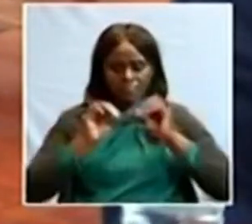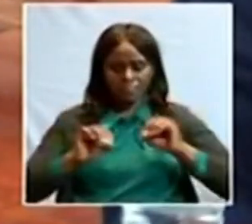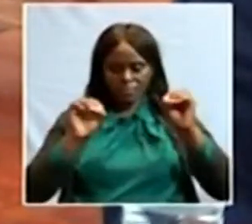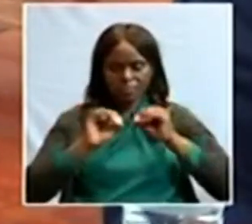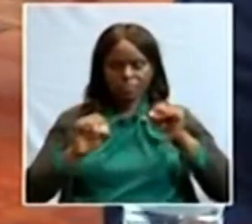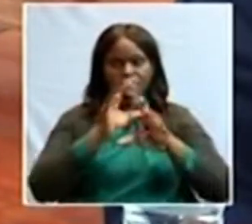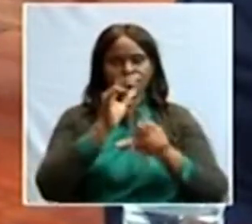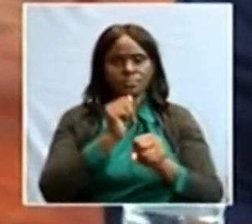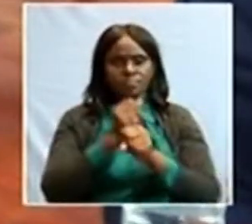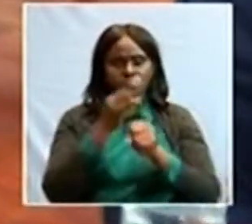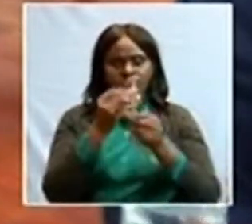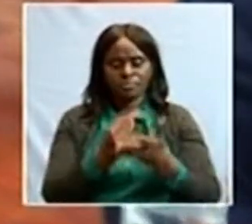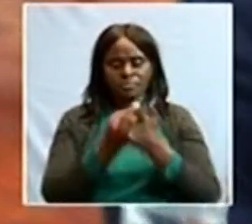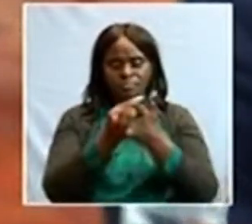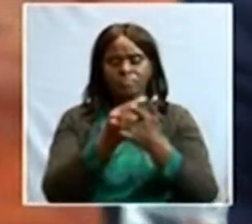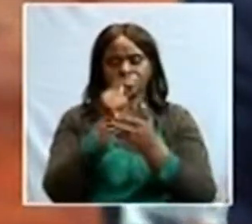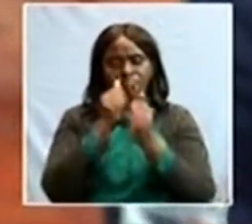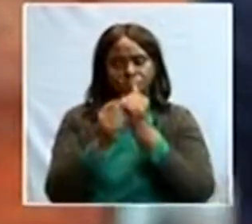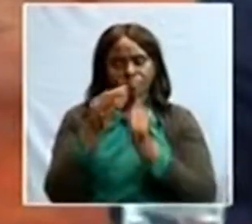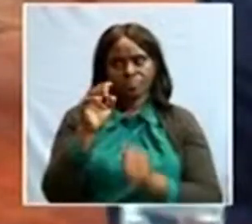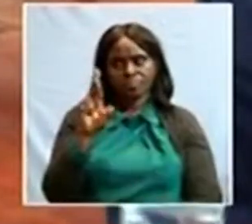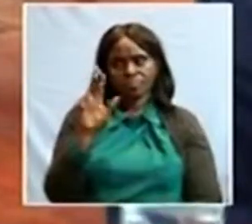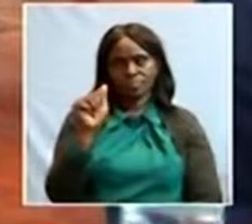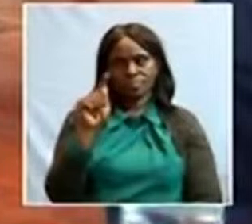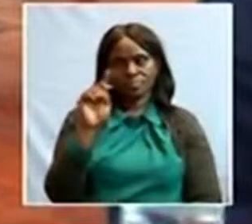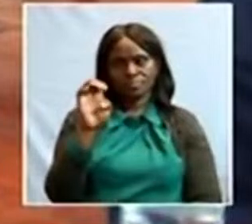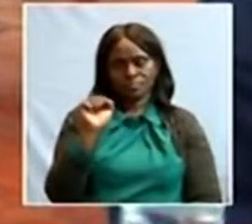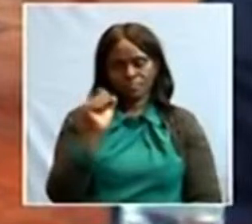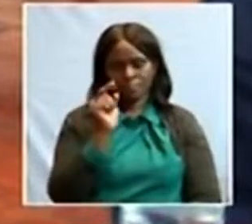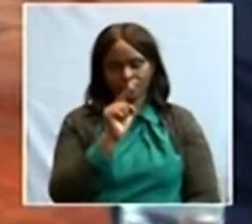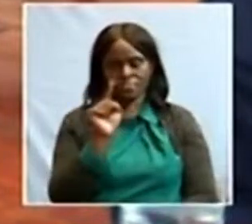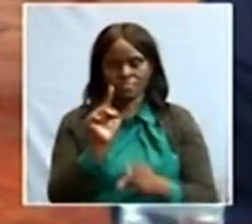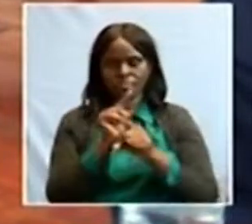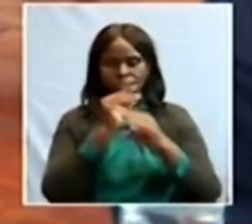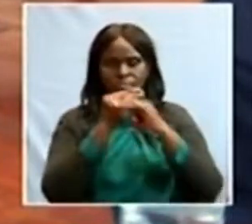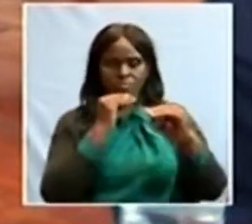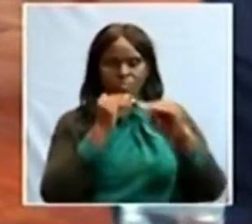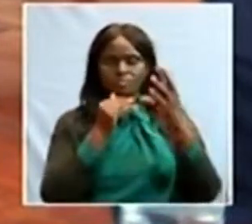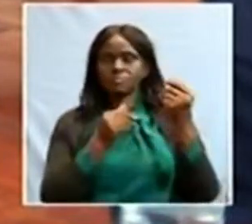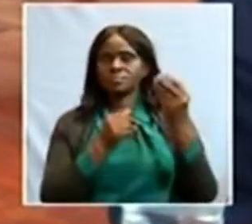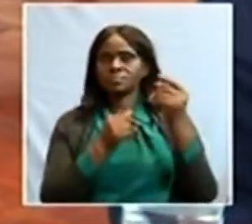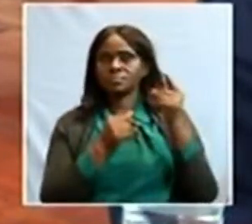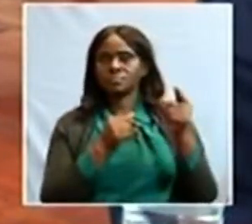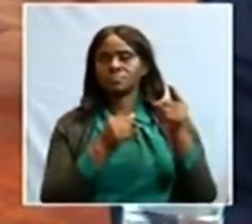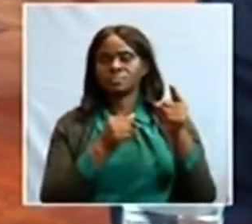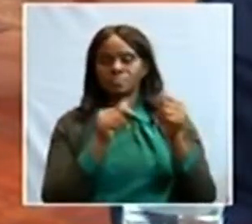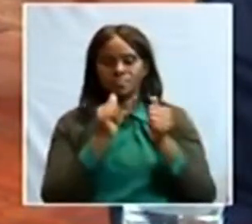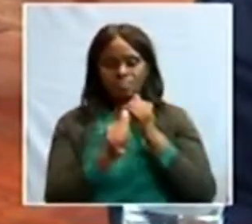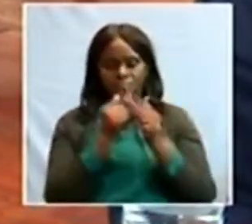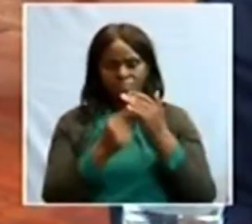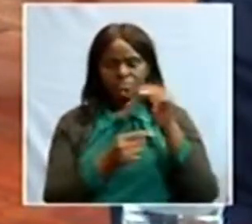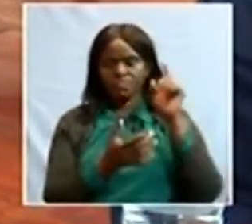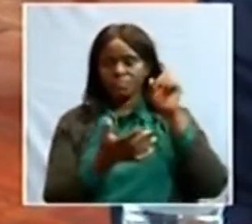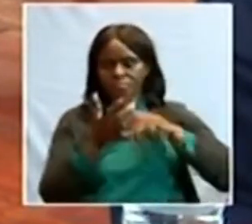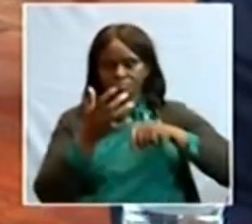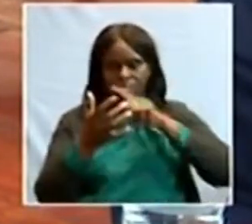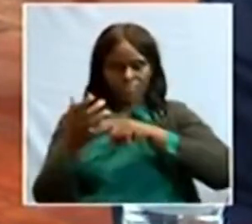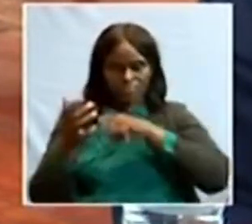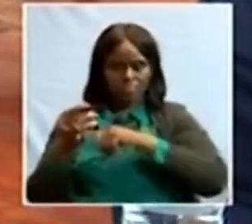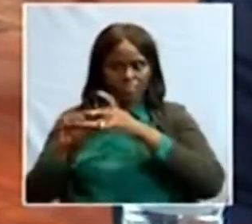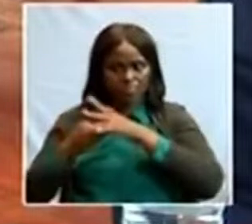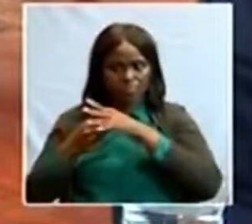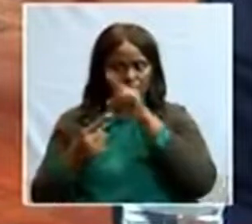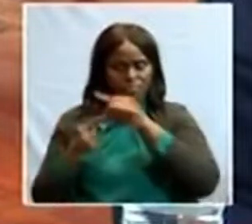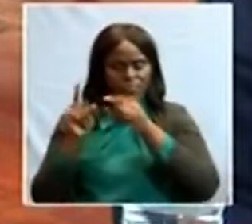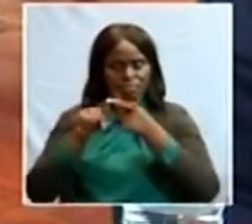non-receipt of the grant in lieu of rates and part of the equalization fund, which was deducted at source